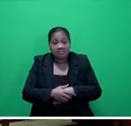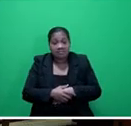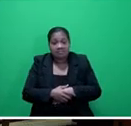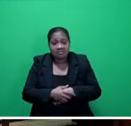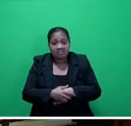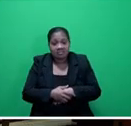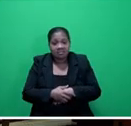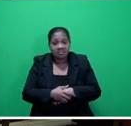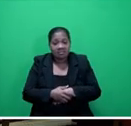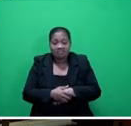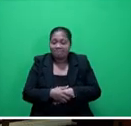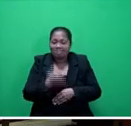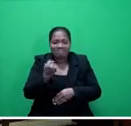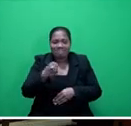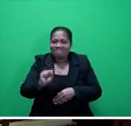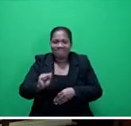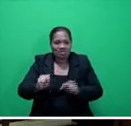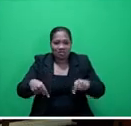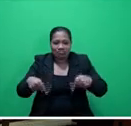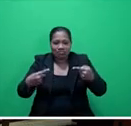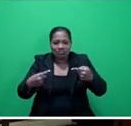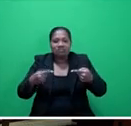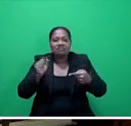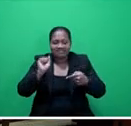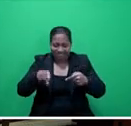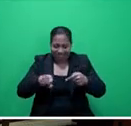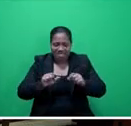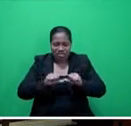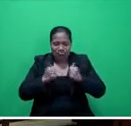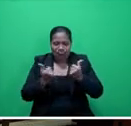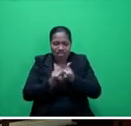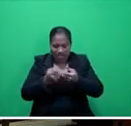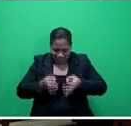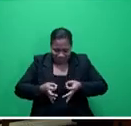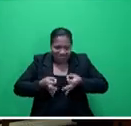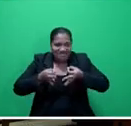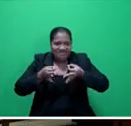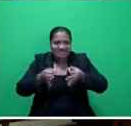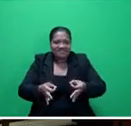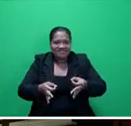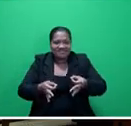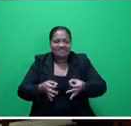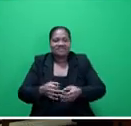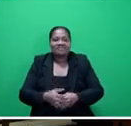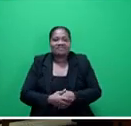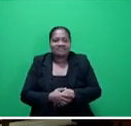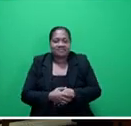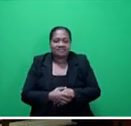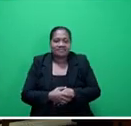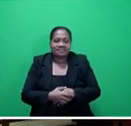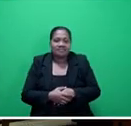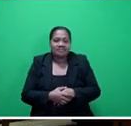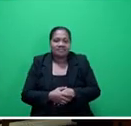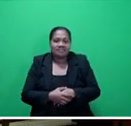As no member opposes, the motion is agreed to unanimously.